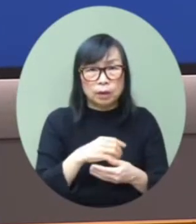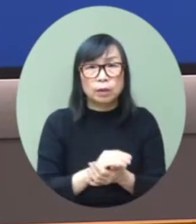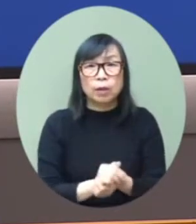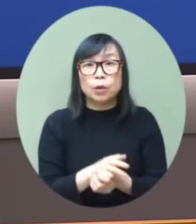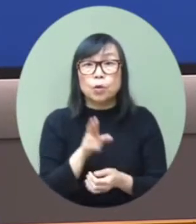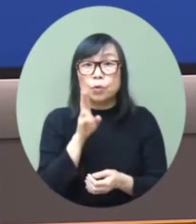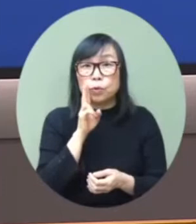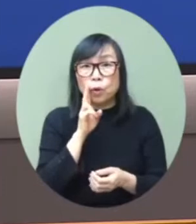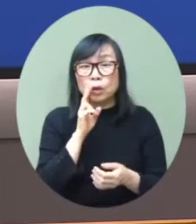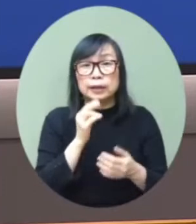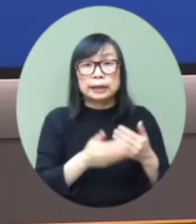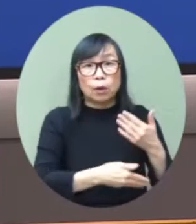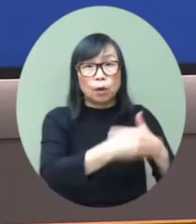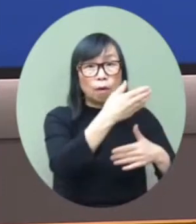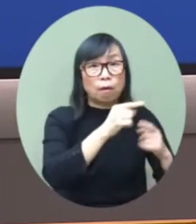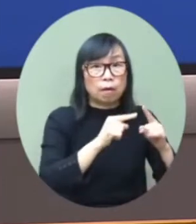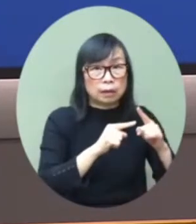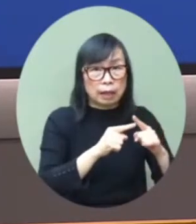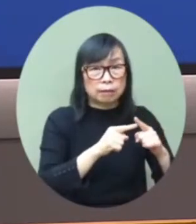work of